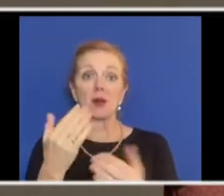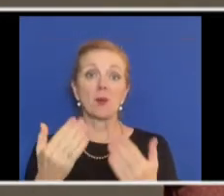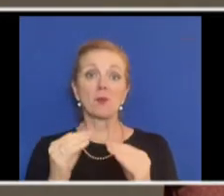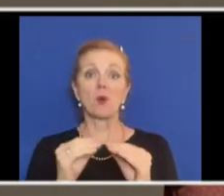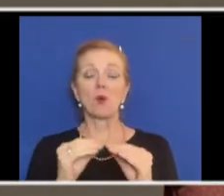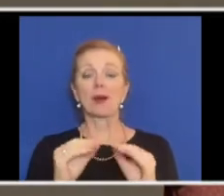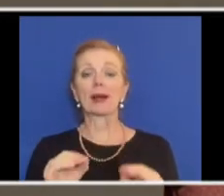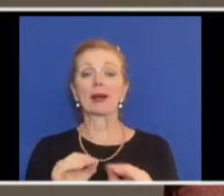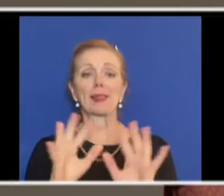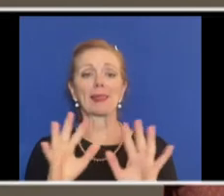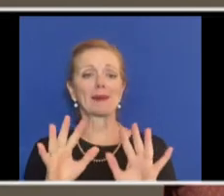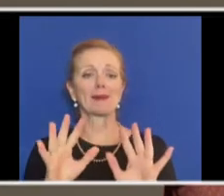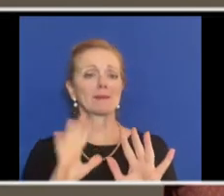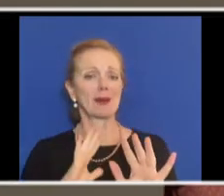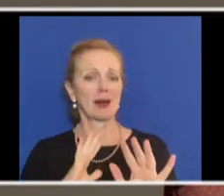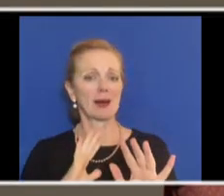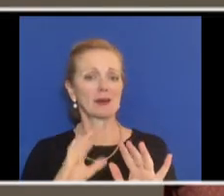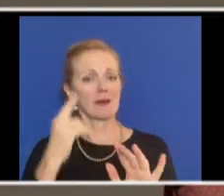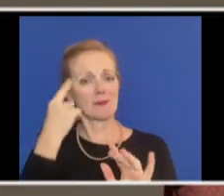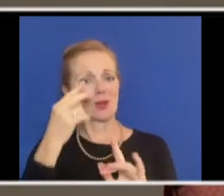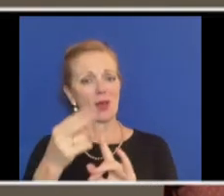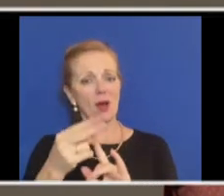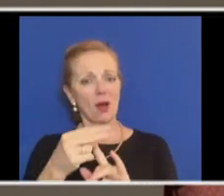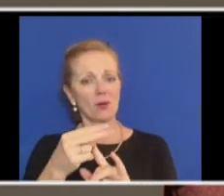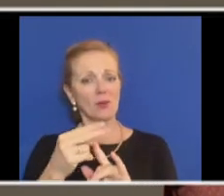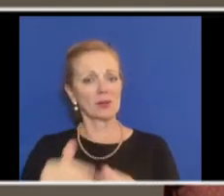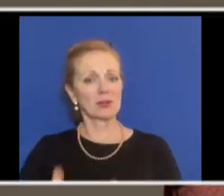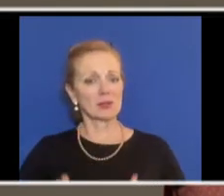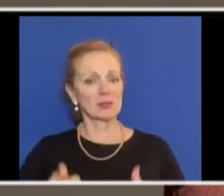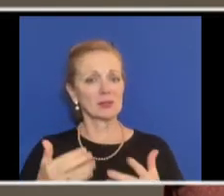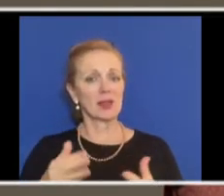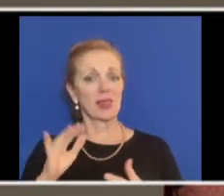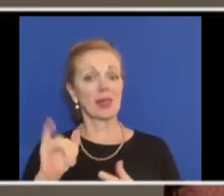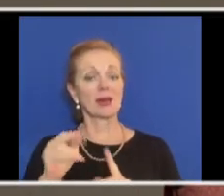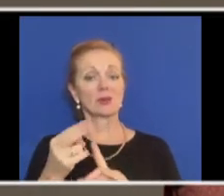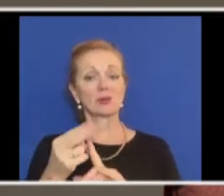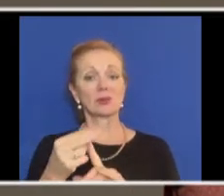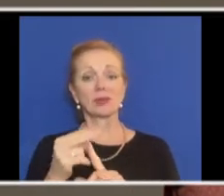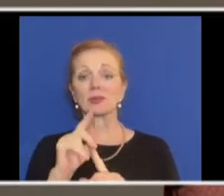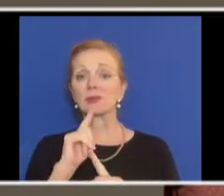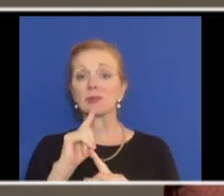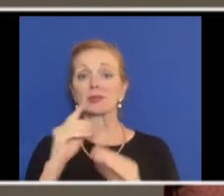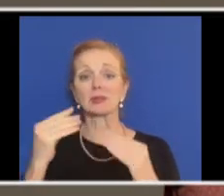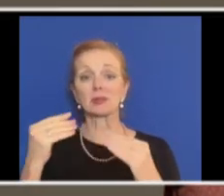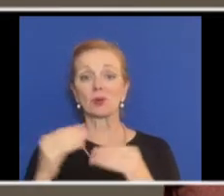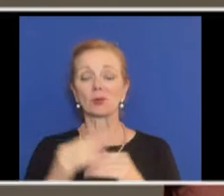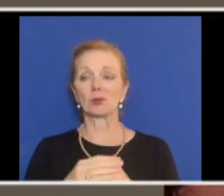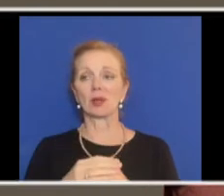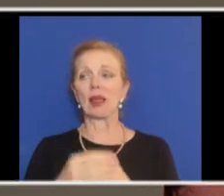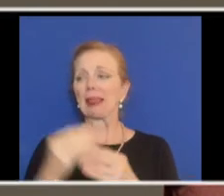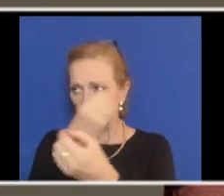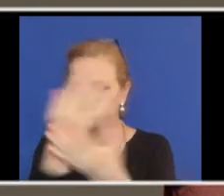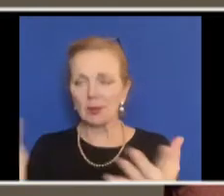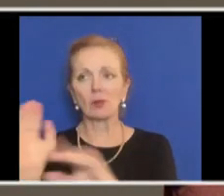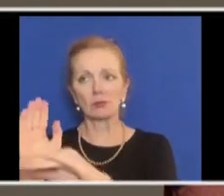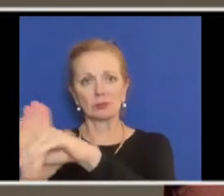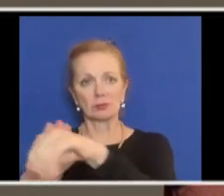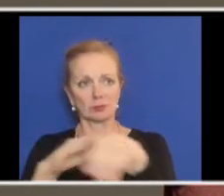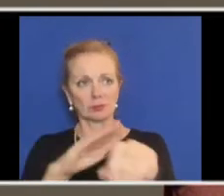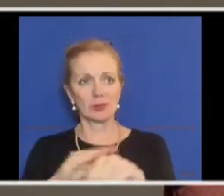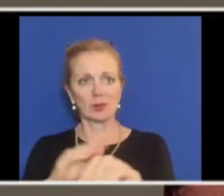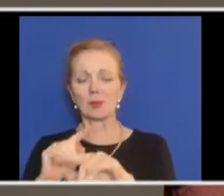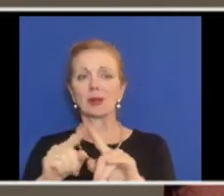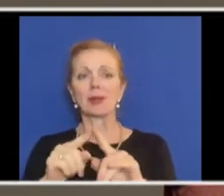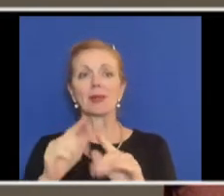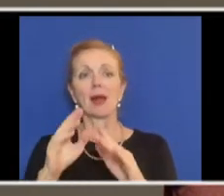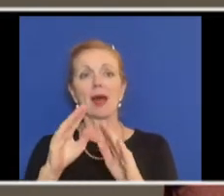sign for the hotel occupants this this hotel is being sold or something but we need the housing Advocates